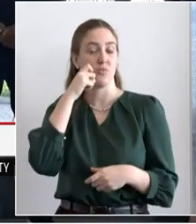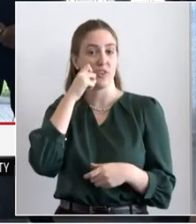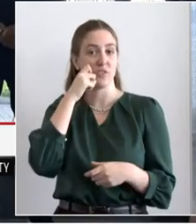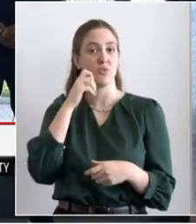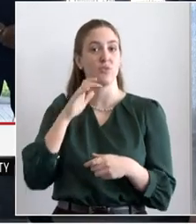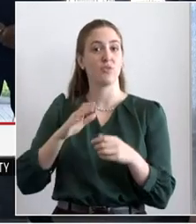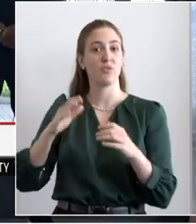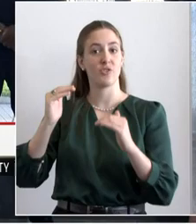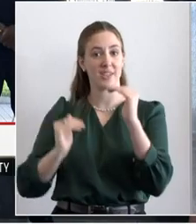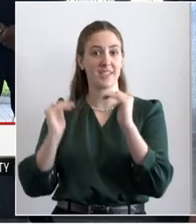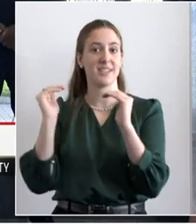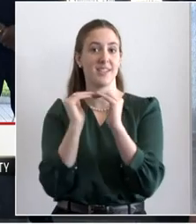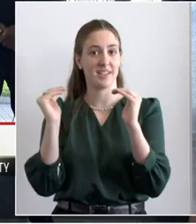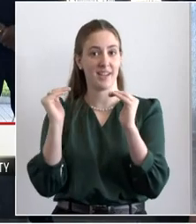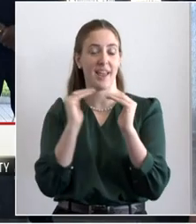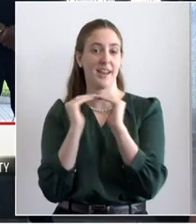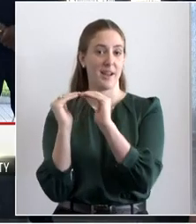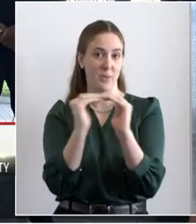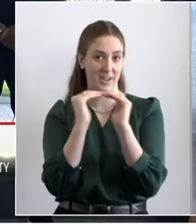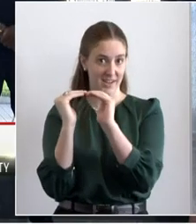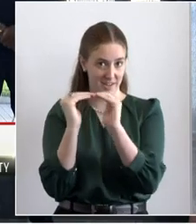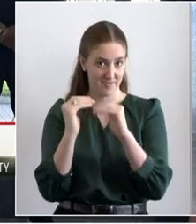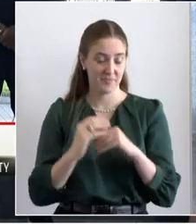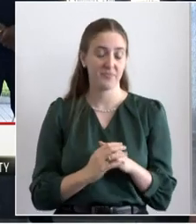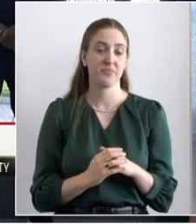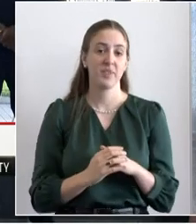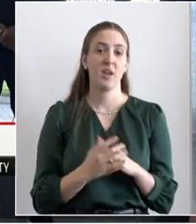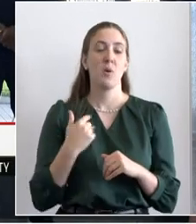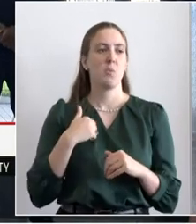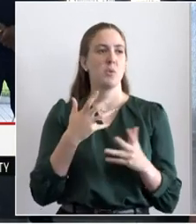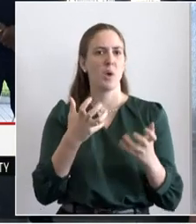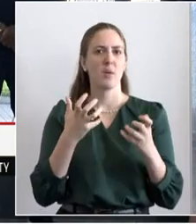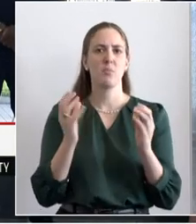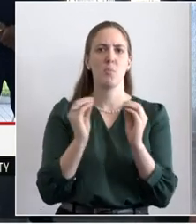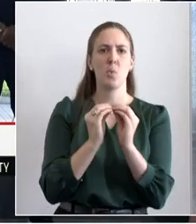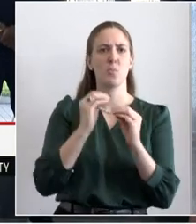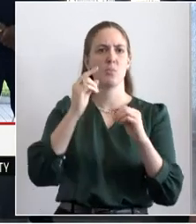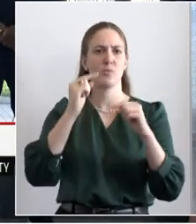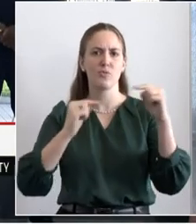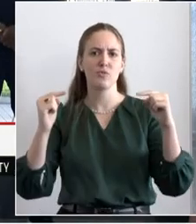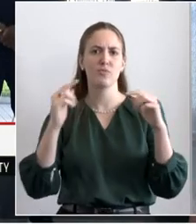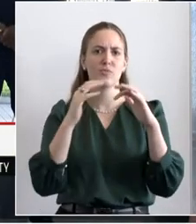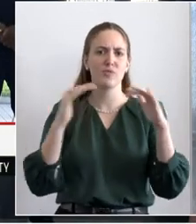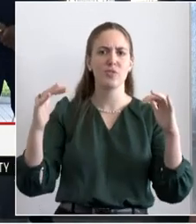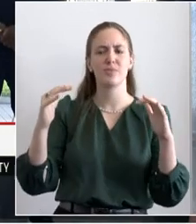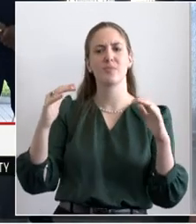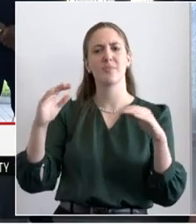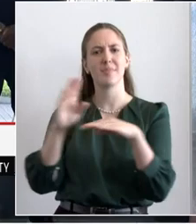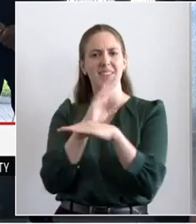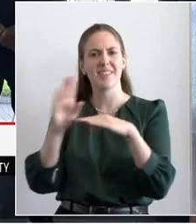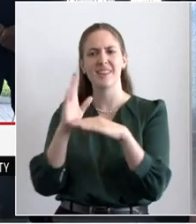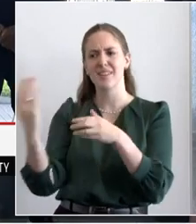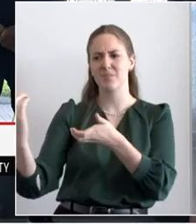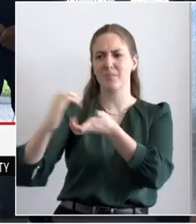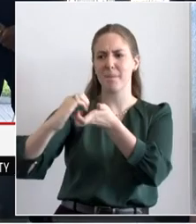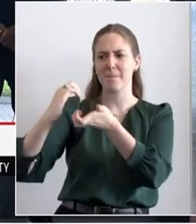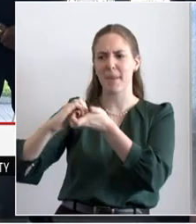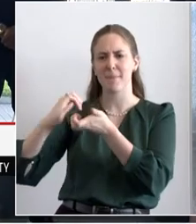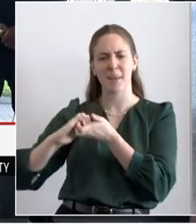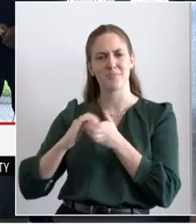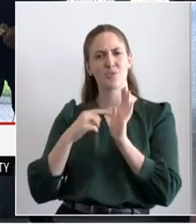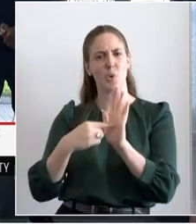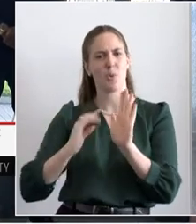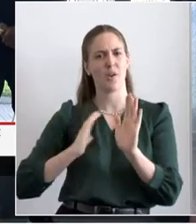DCAP and our efforts to increase support for diverse suppliers is an important expression of this commitment. Second, we